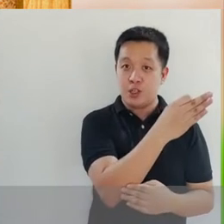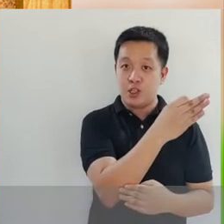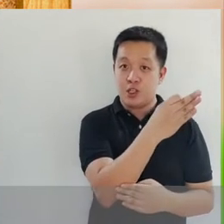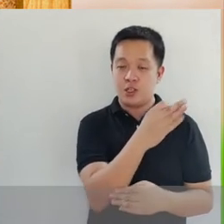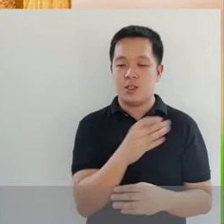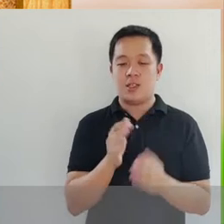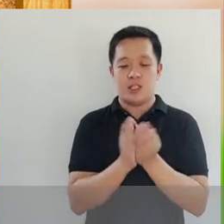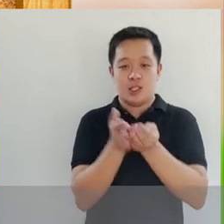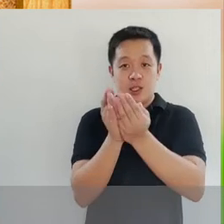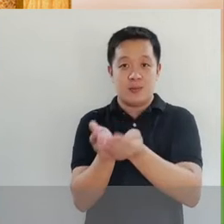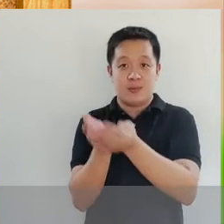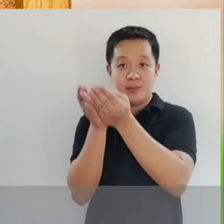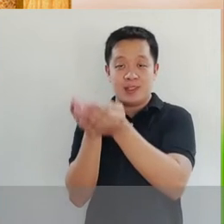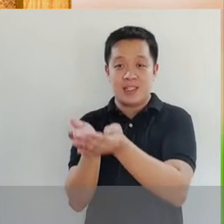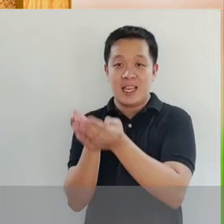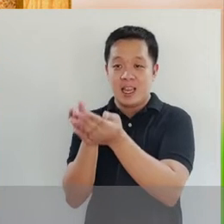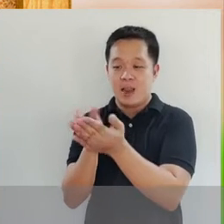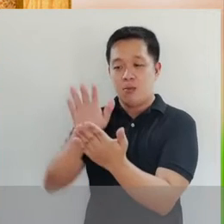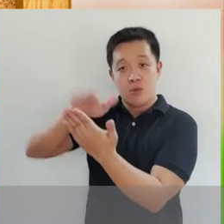ship,